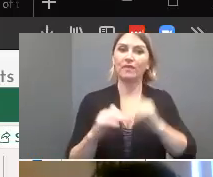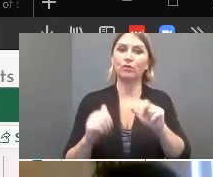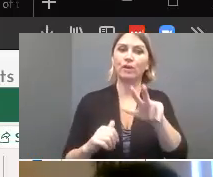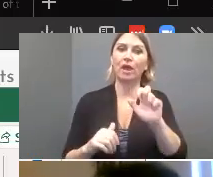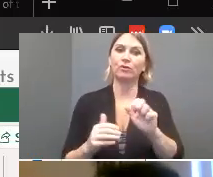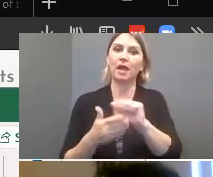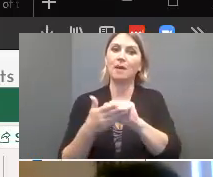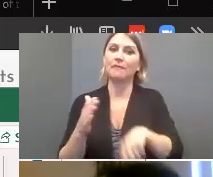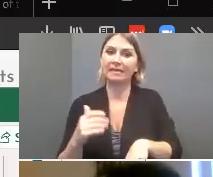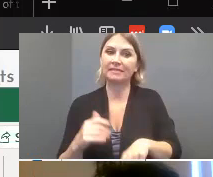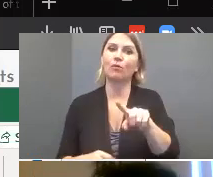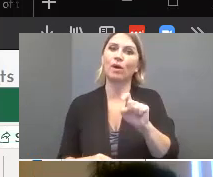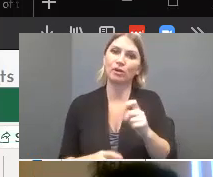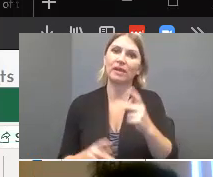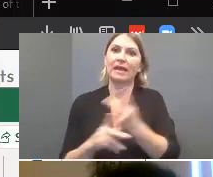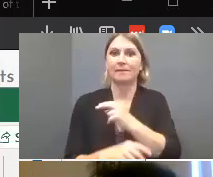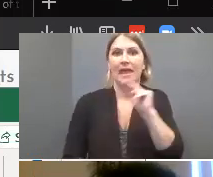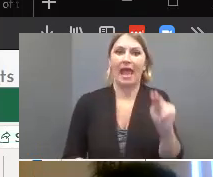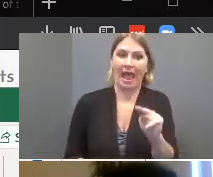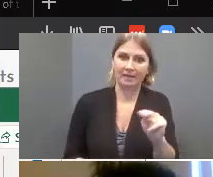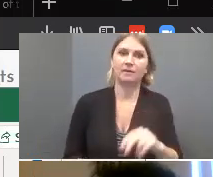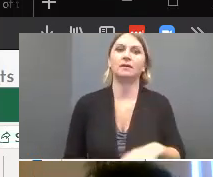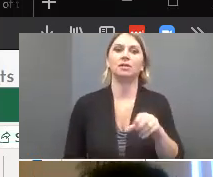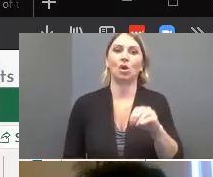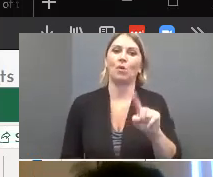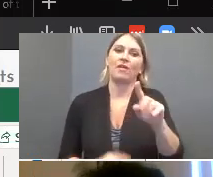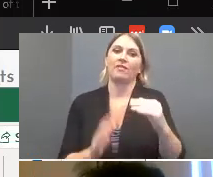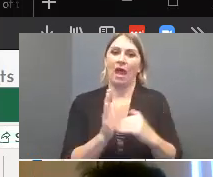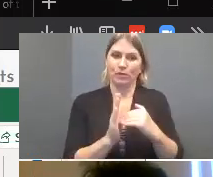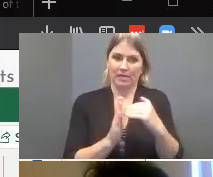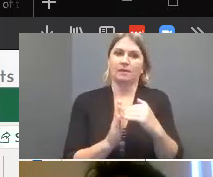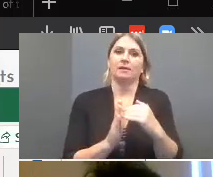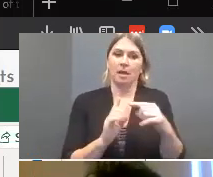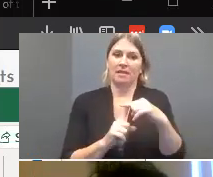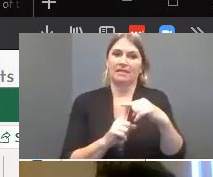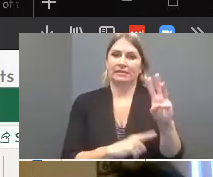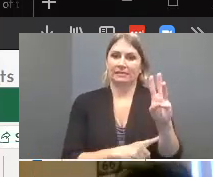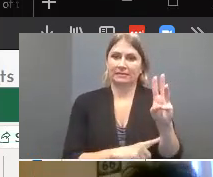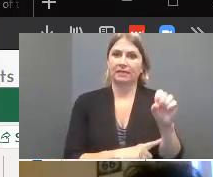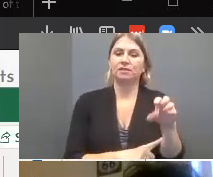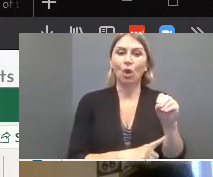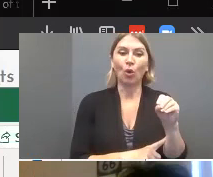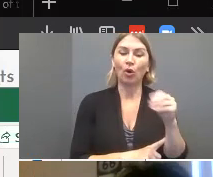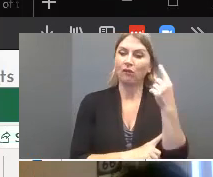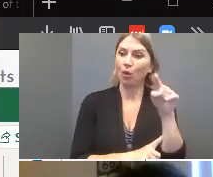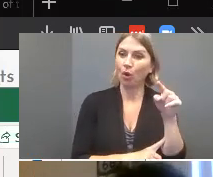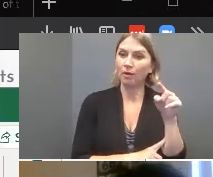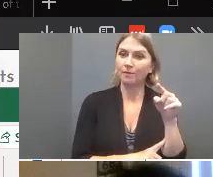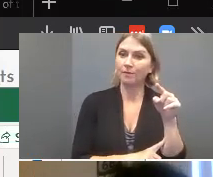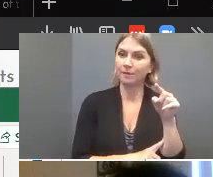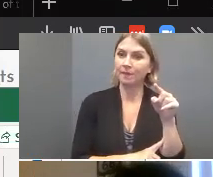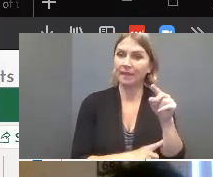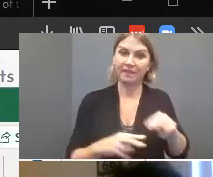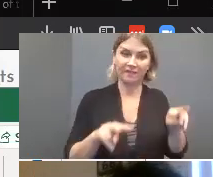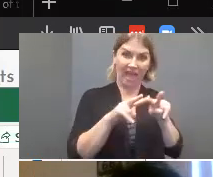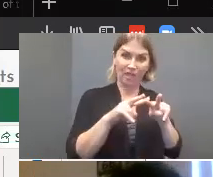of 100 times n, where n is 10, so 1000 plus of 6. So for the value of